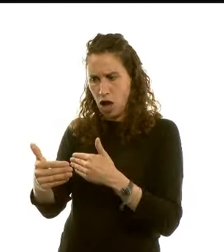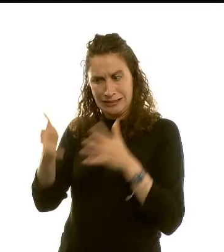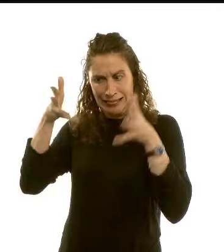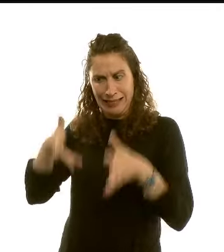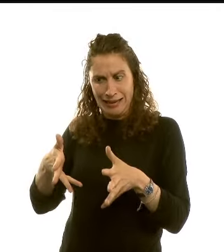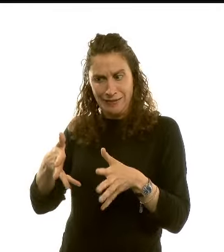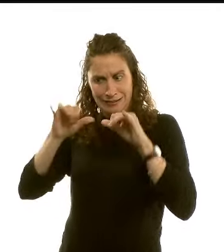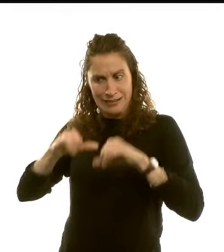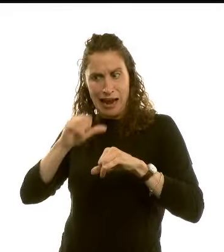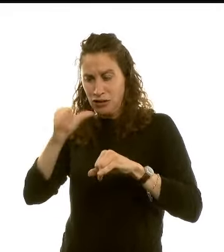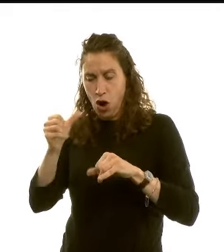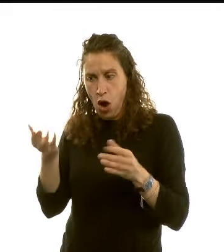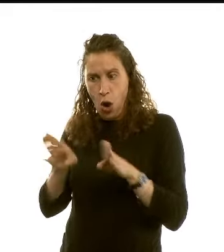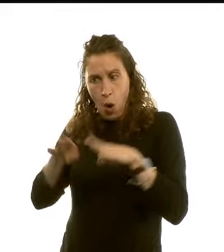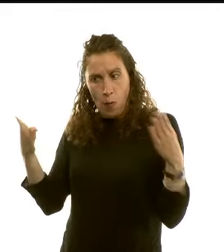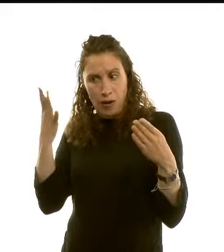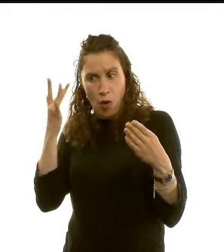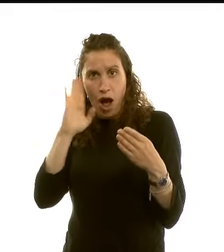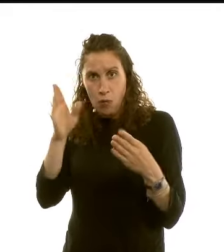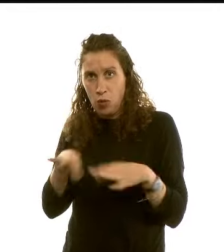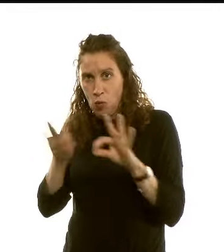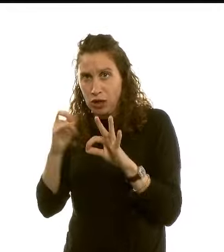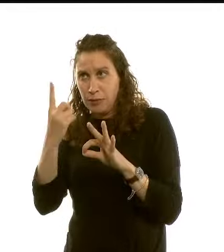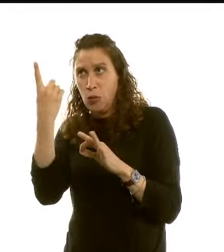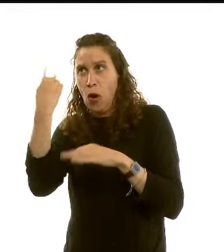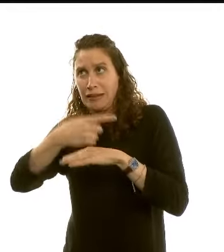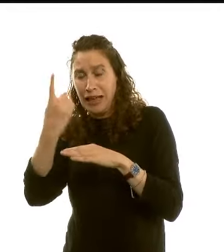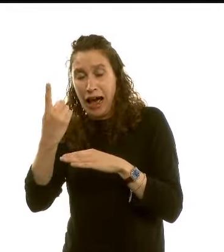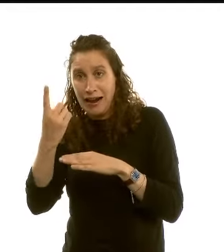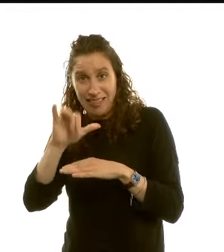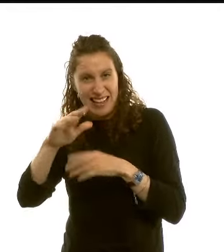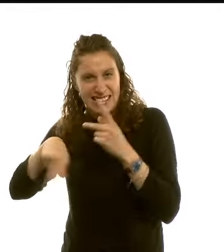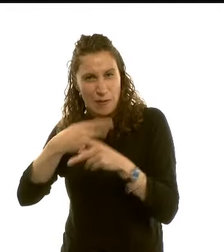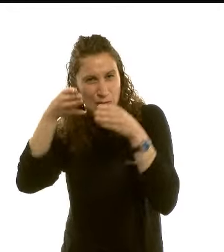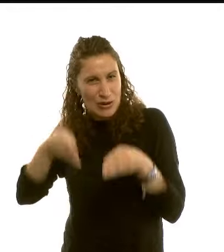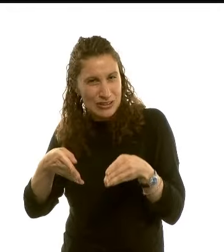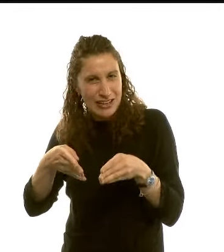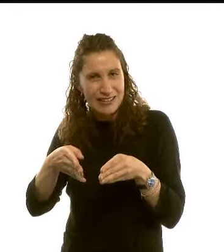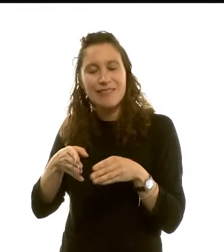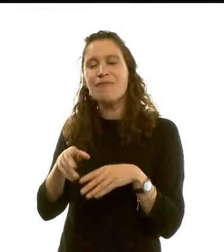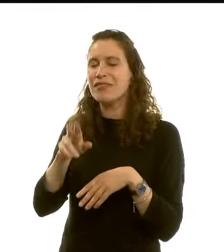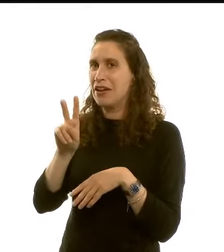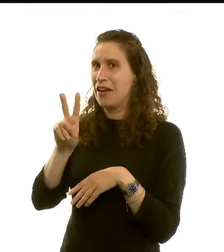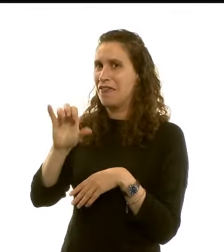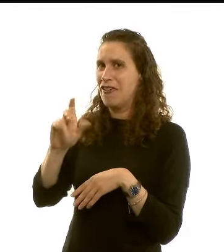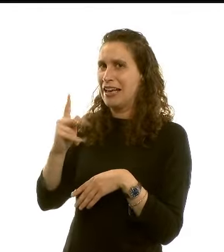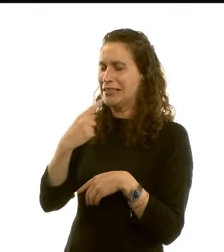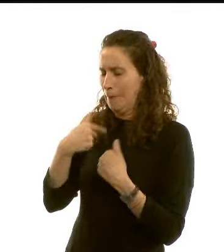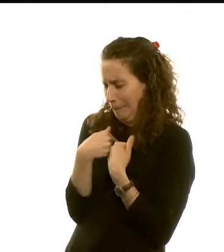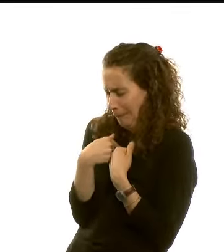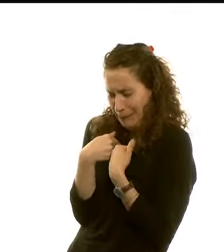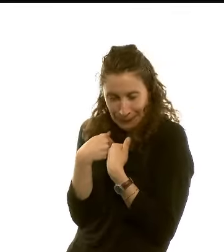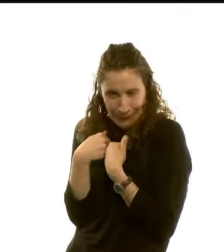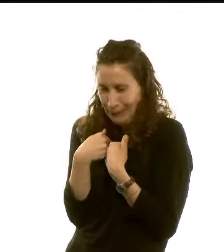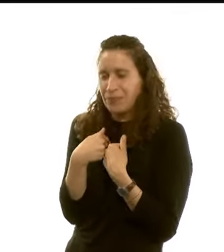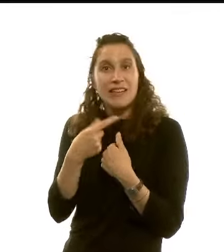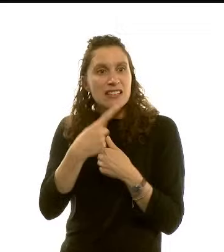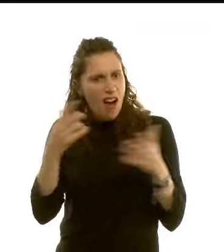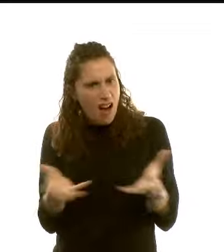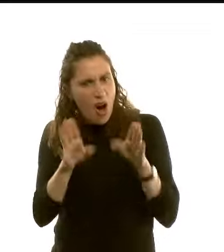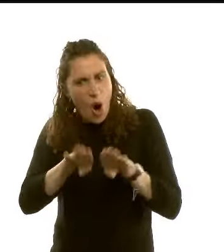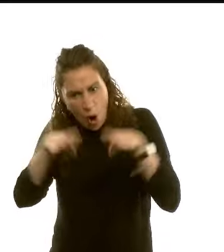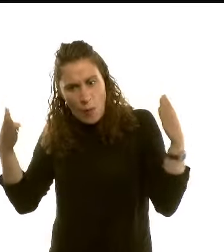worth something one day. I'm talking to you, Vic. I told you that in confidence, Joel. Just break the seal, Vic. Enjoy it. Don't sell